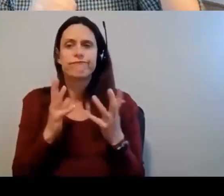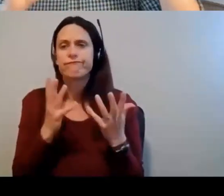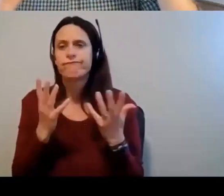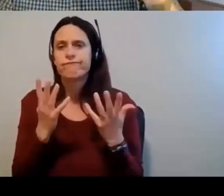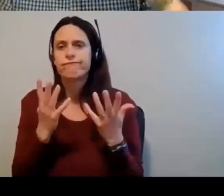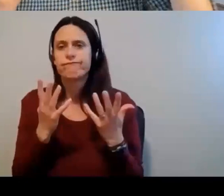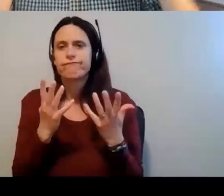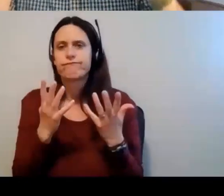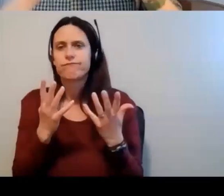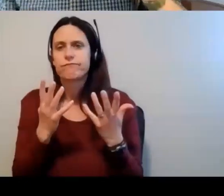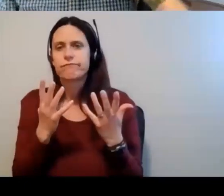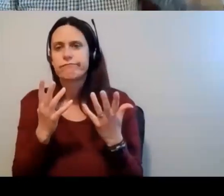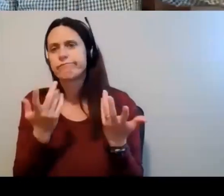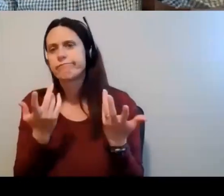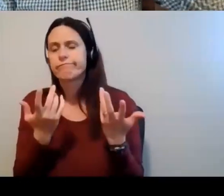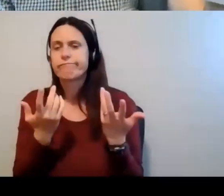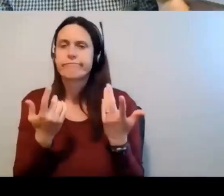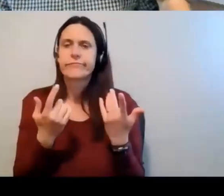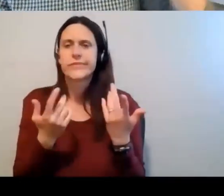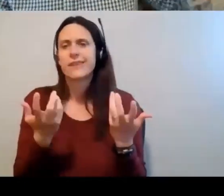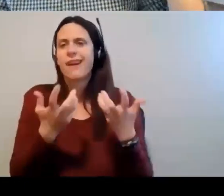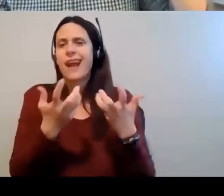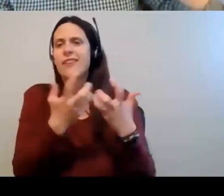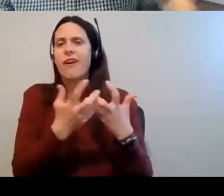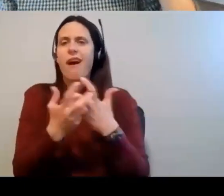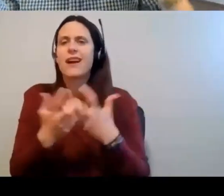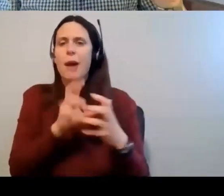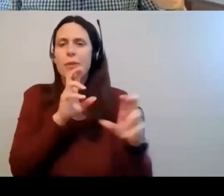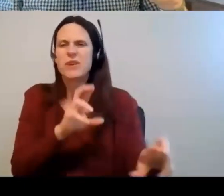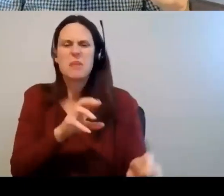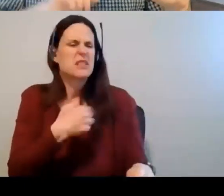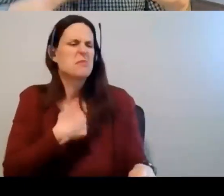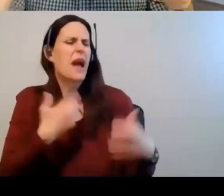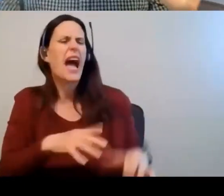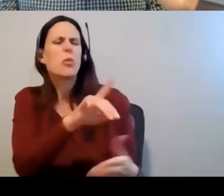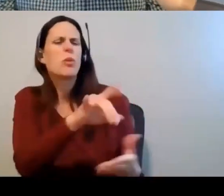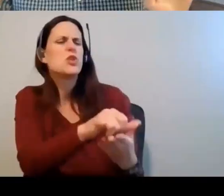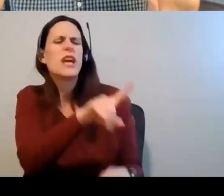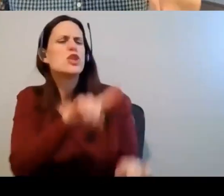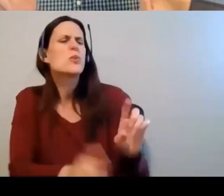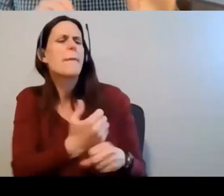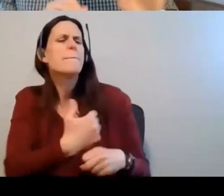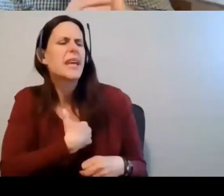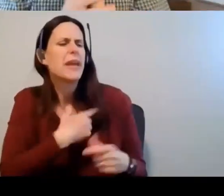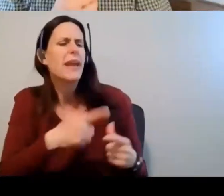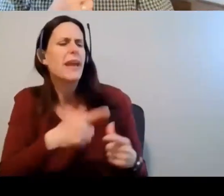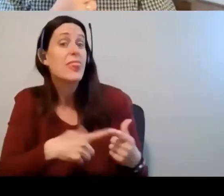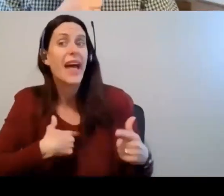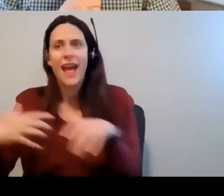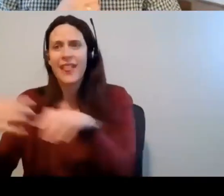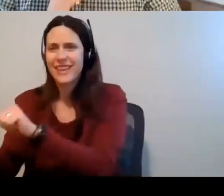the combo response. I don't want to do that. You can't make me do that. And then I leave. That's a fight response.